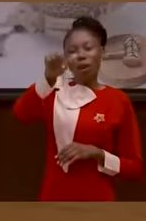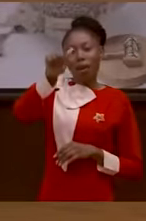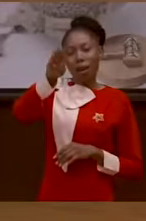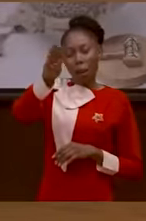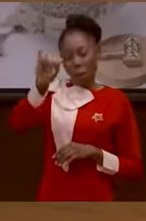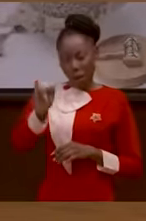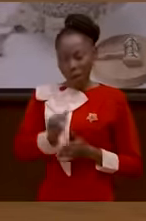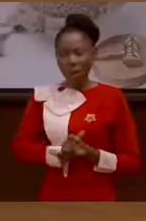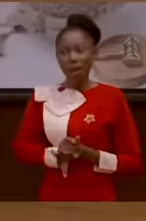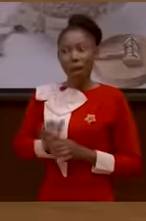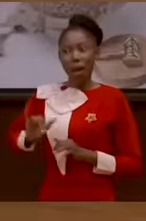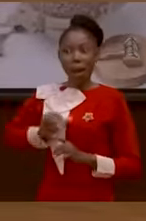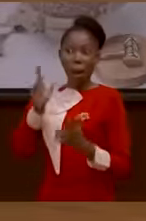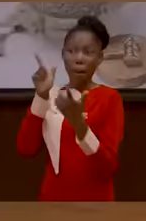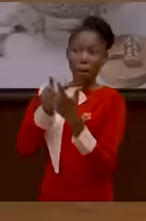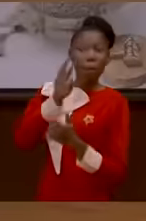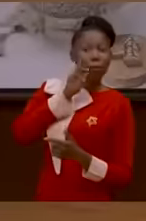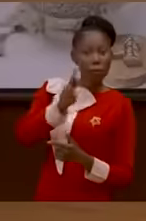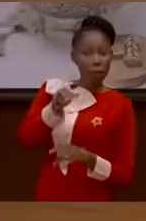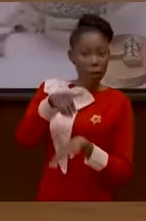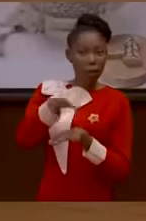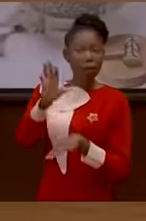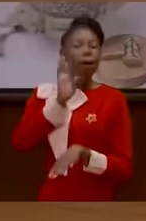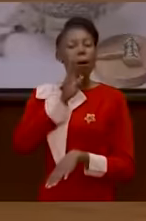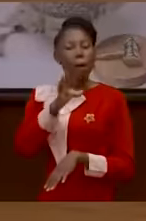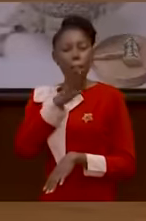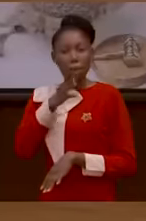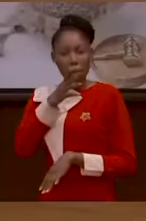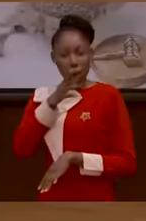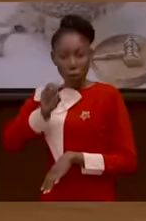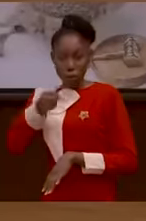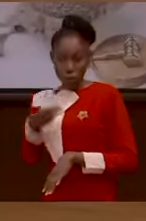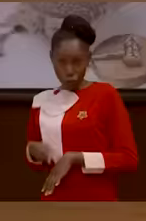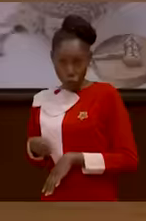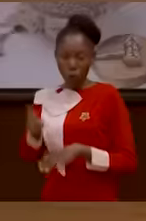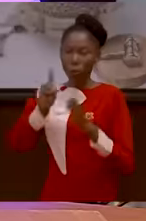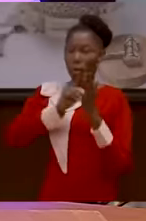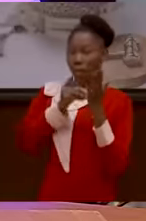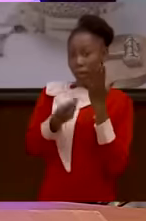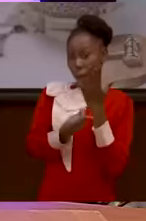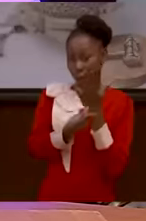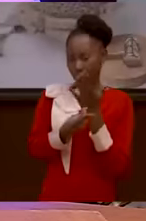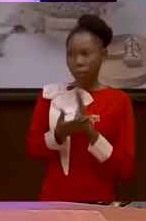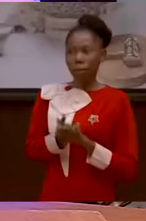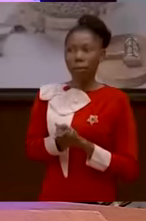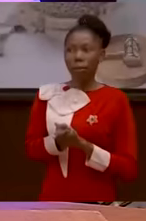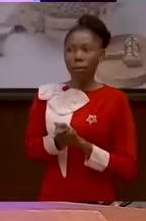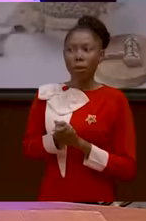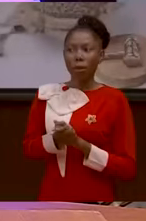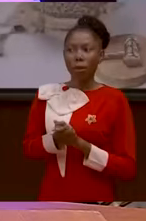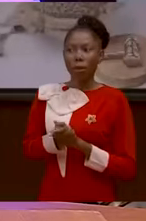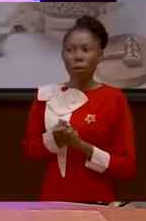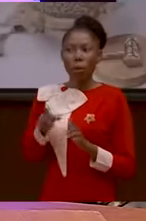I met her in a mom shop in 2021, December, to be precise. So,